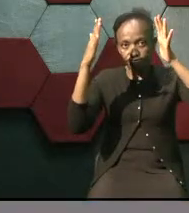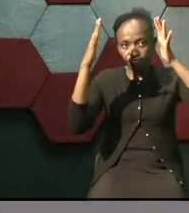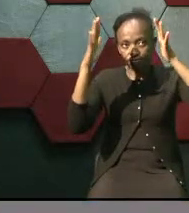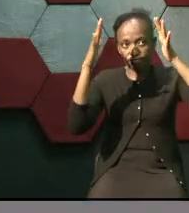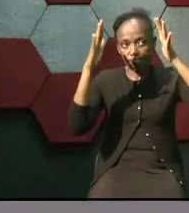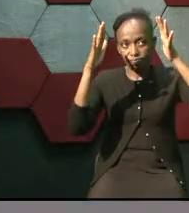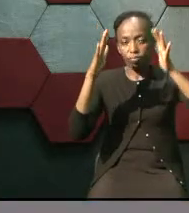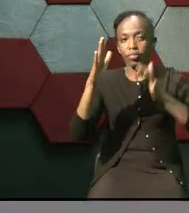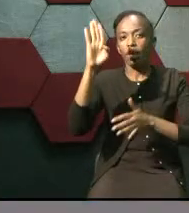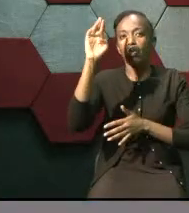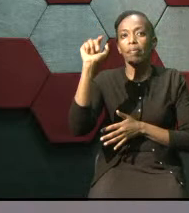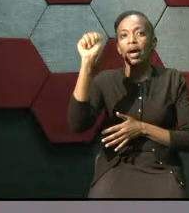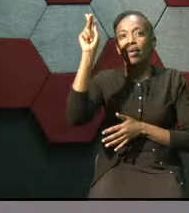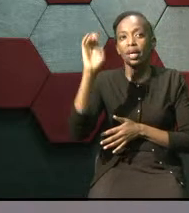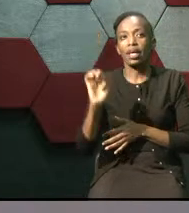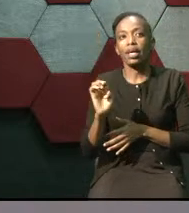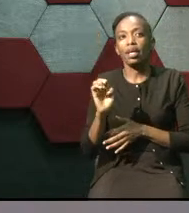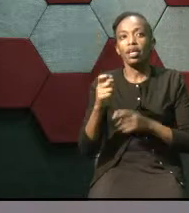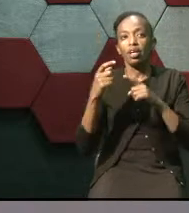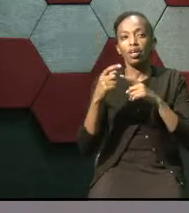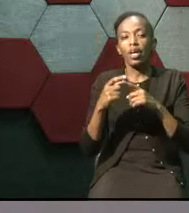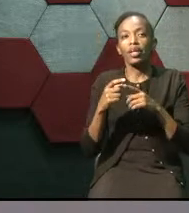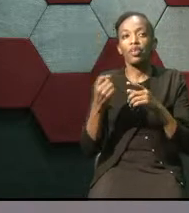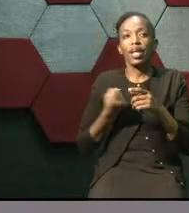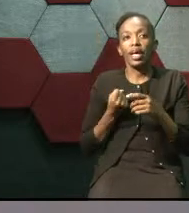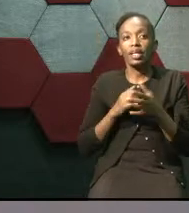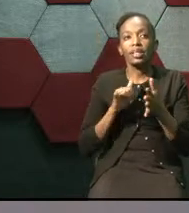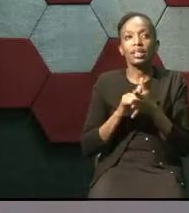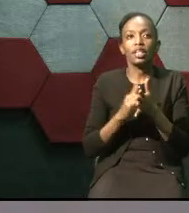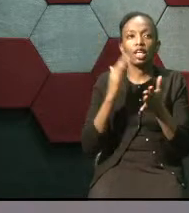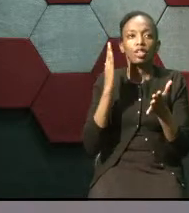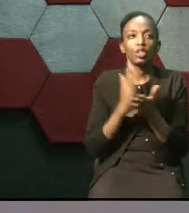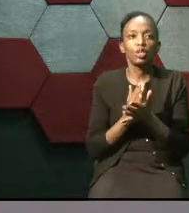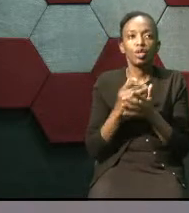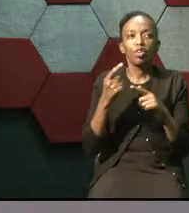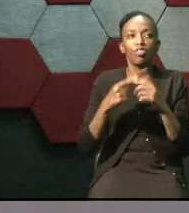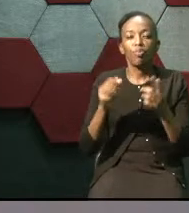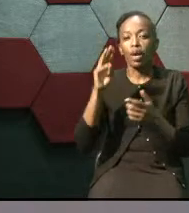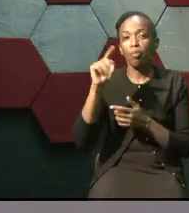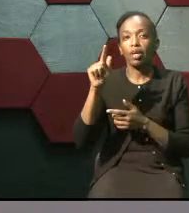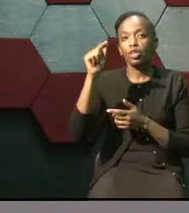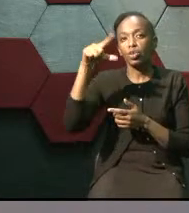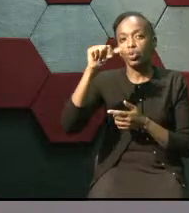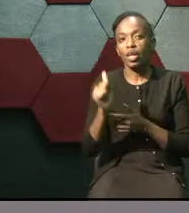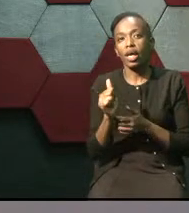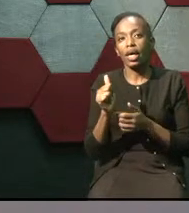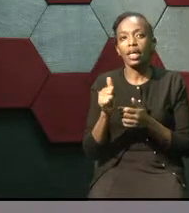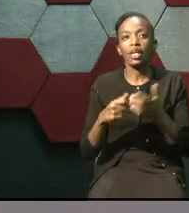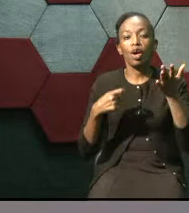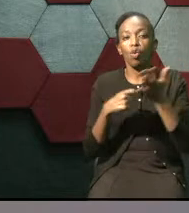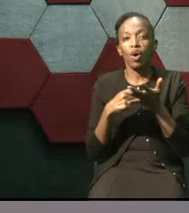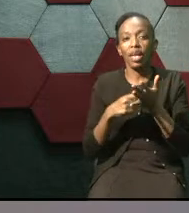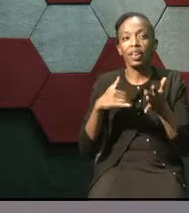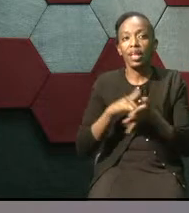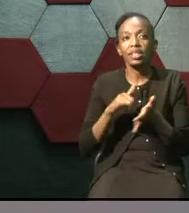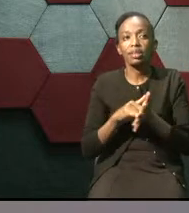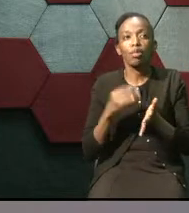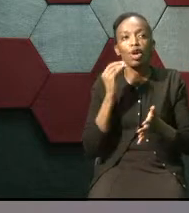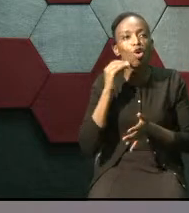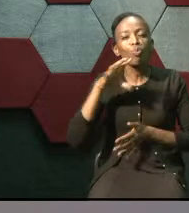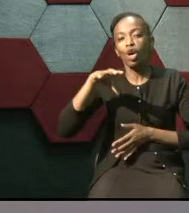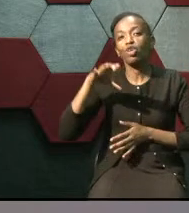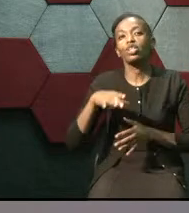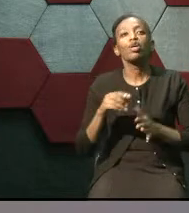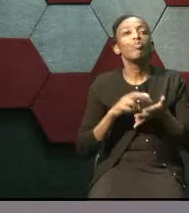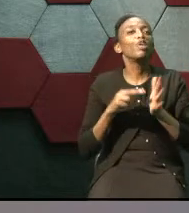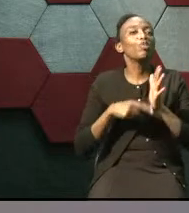Congratulations, Barke from Matuga Girls. So that's 2 from Matuga Girls. Yep. Kwale County is my home county, so